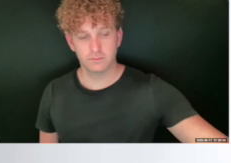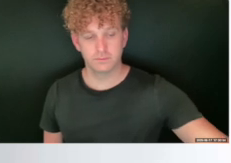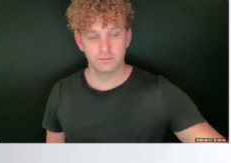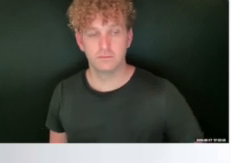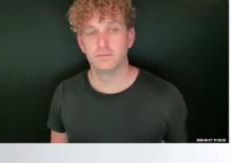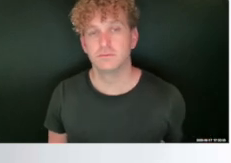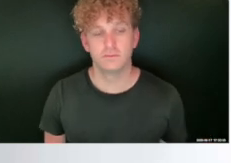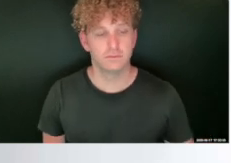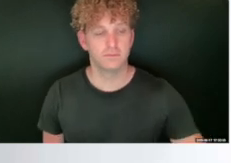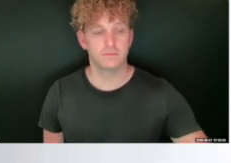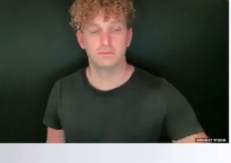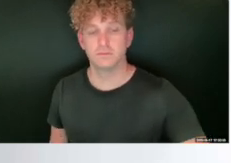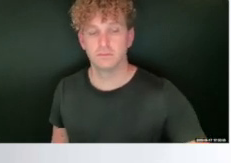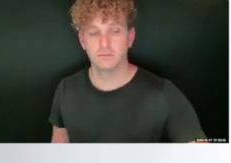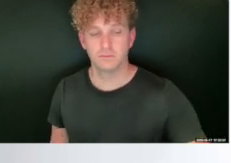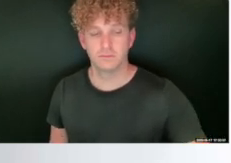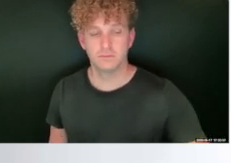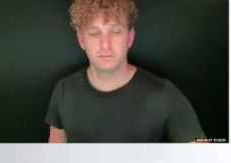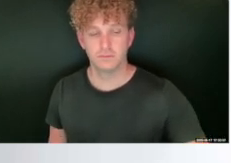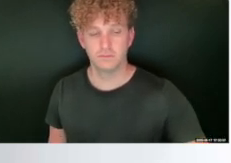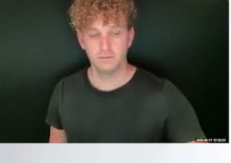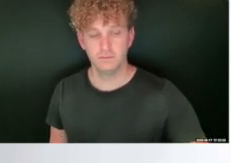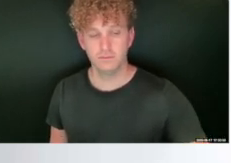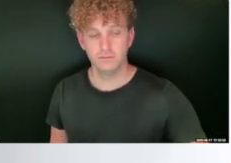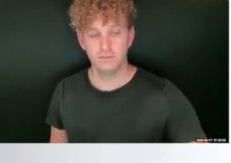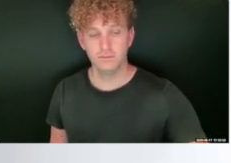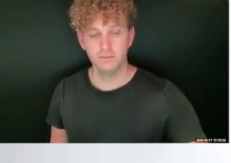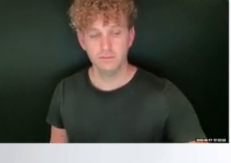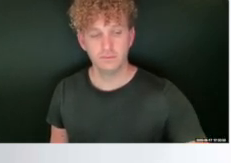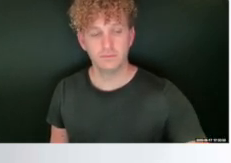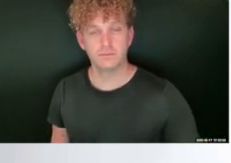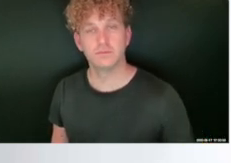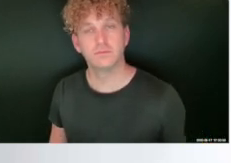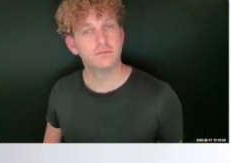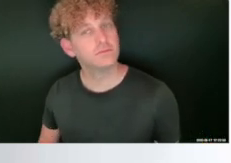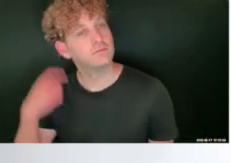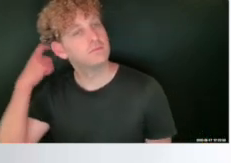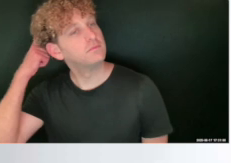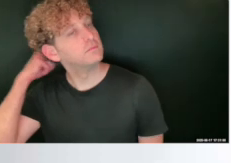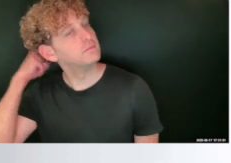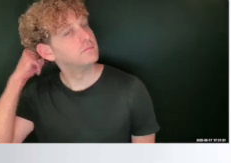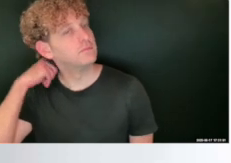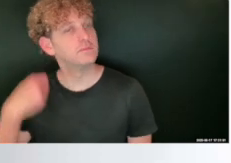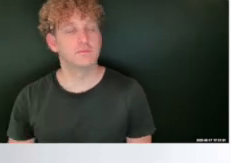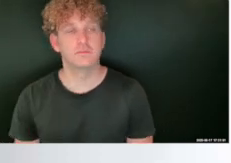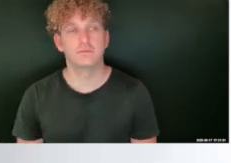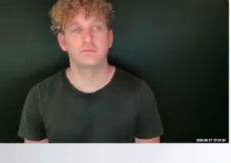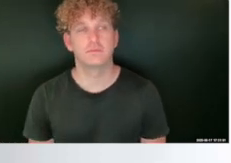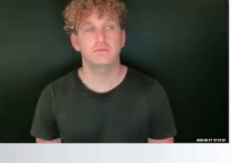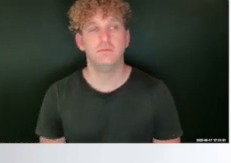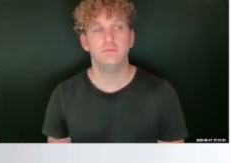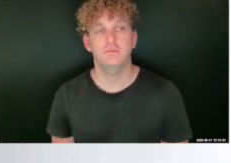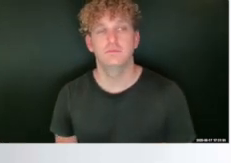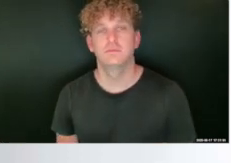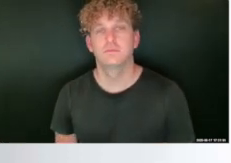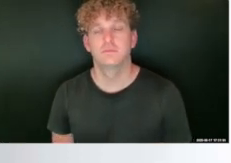This was found to be true by a UC Berkeley study of Sacramento's Our Community Car Share. The